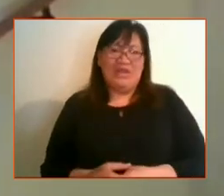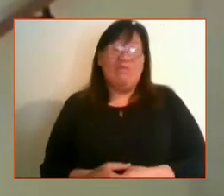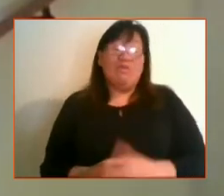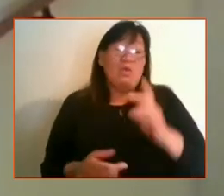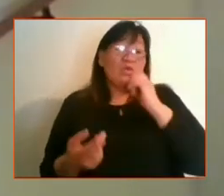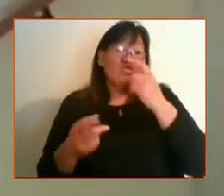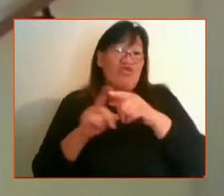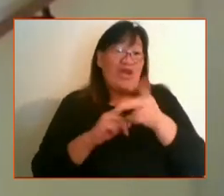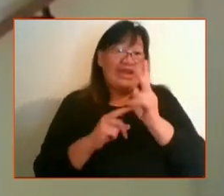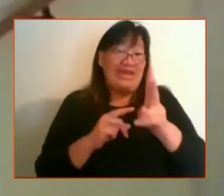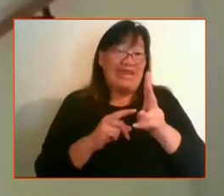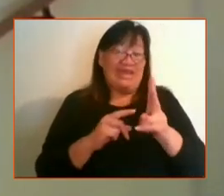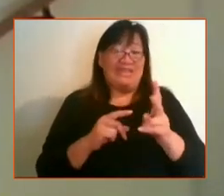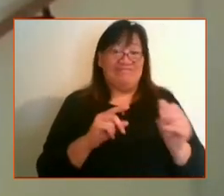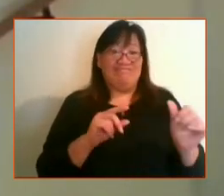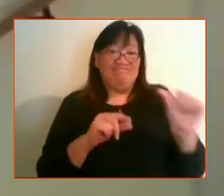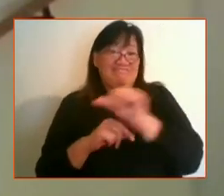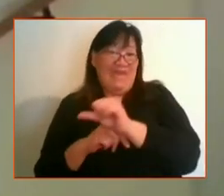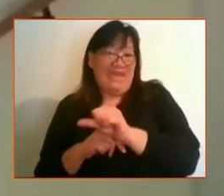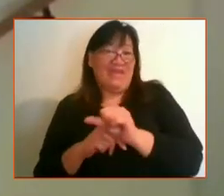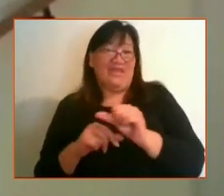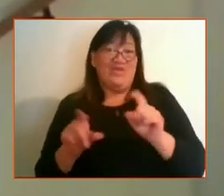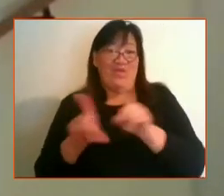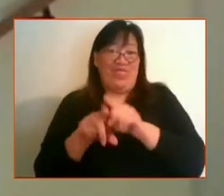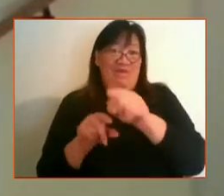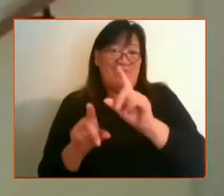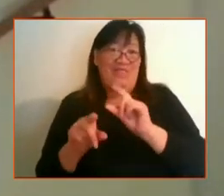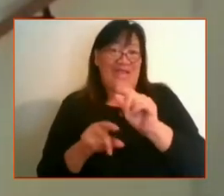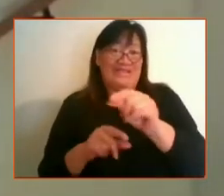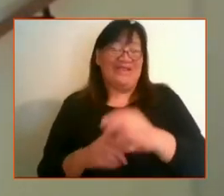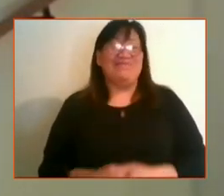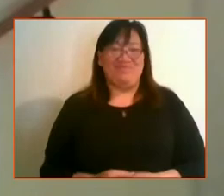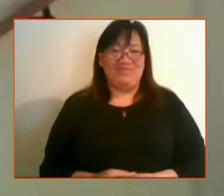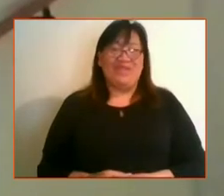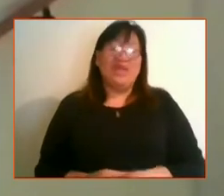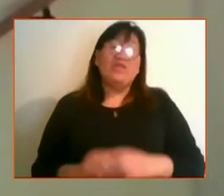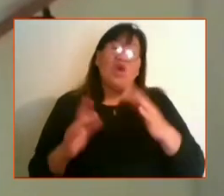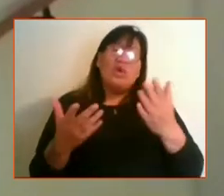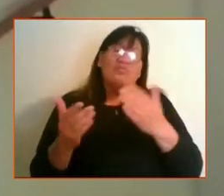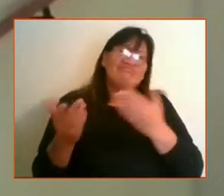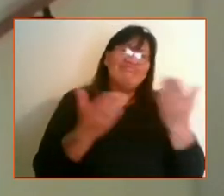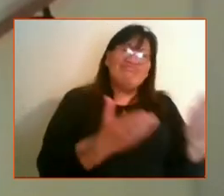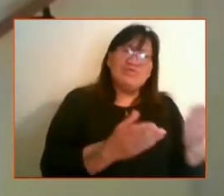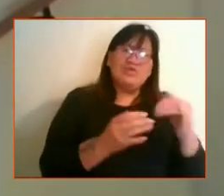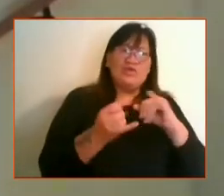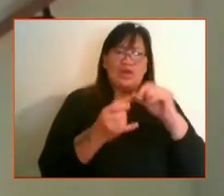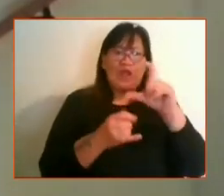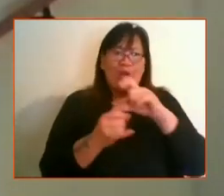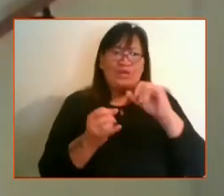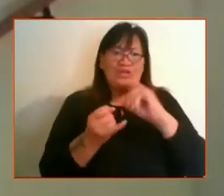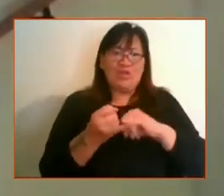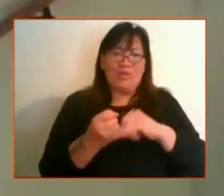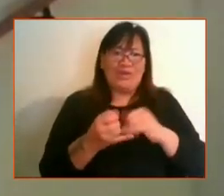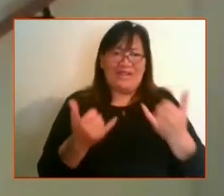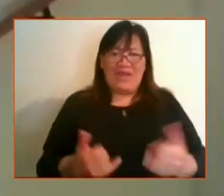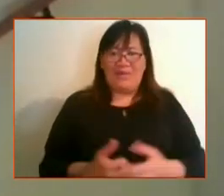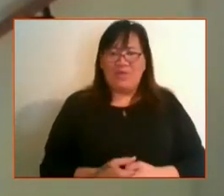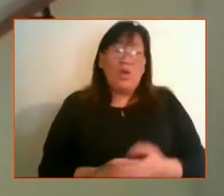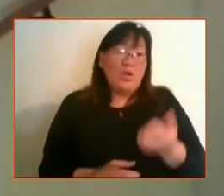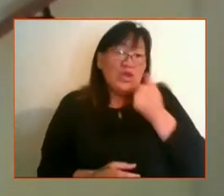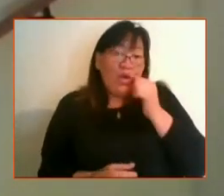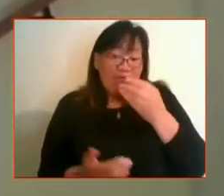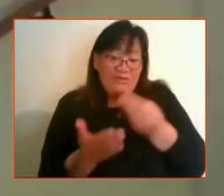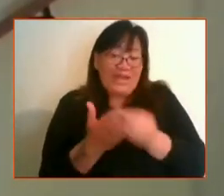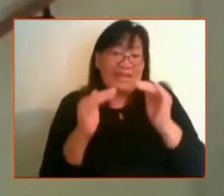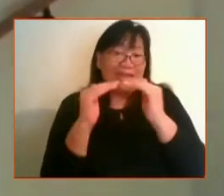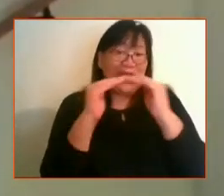try and make space for you as those issues arise. But let's move on to Chlöe Swarbrick. We know that funding equity is an issue.